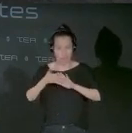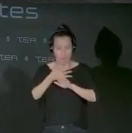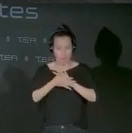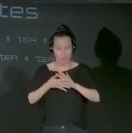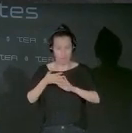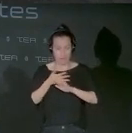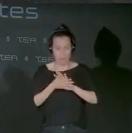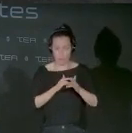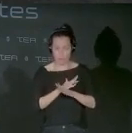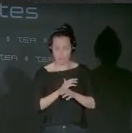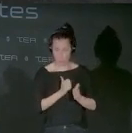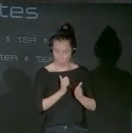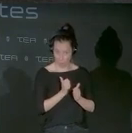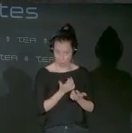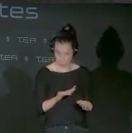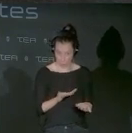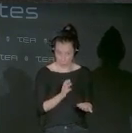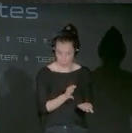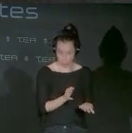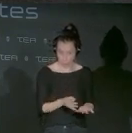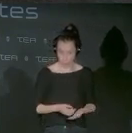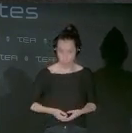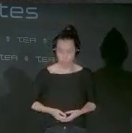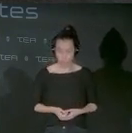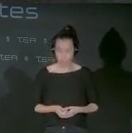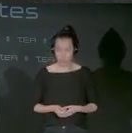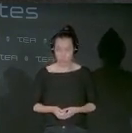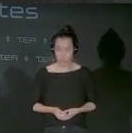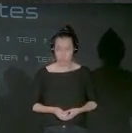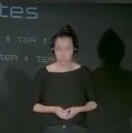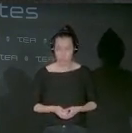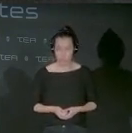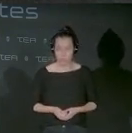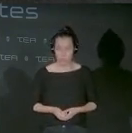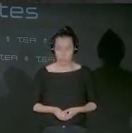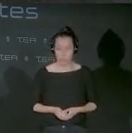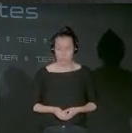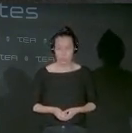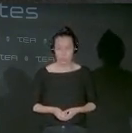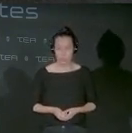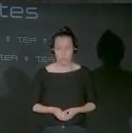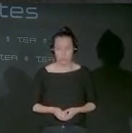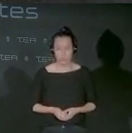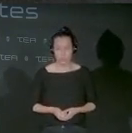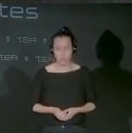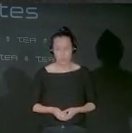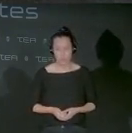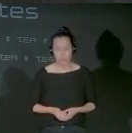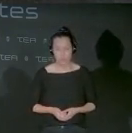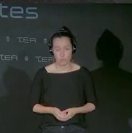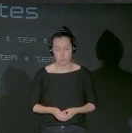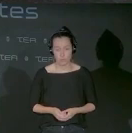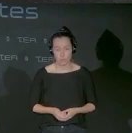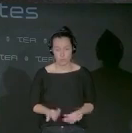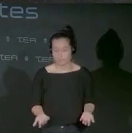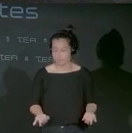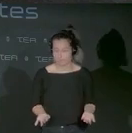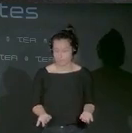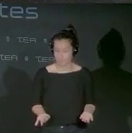I think this is something where we see how, for instance, our members' technology are being used, for instance, by